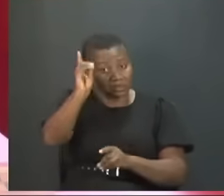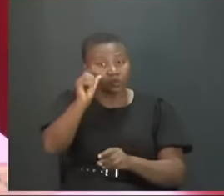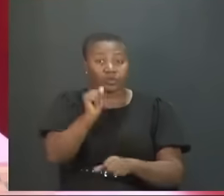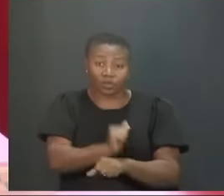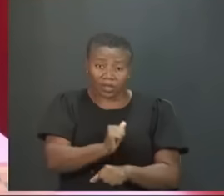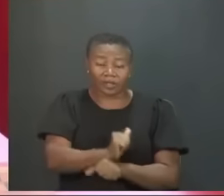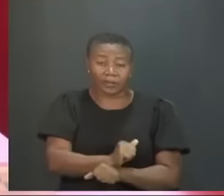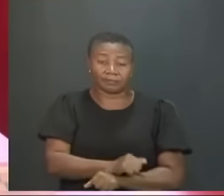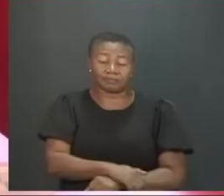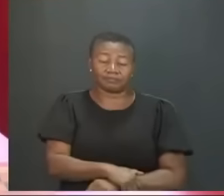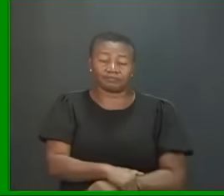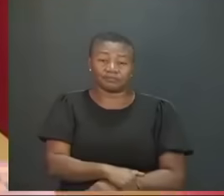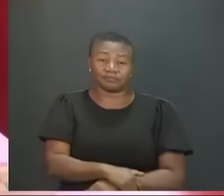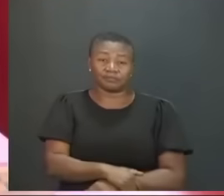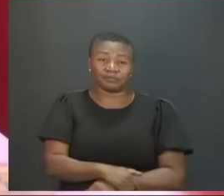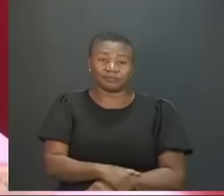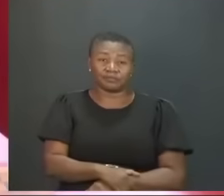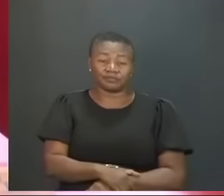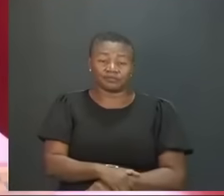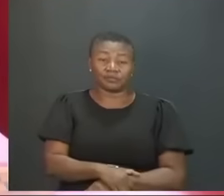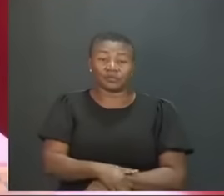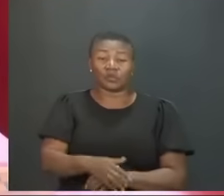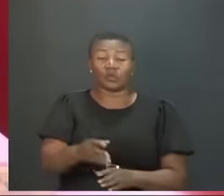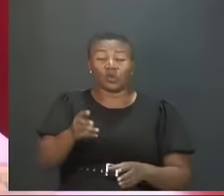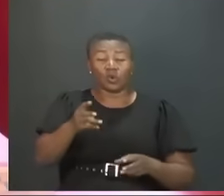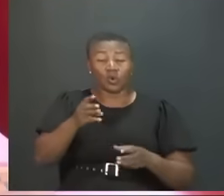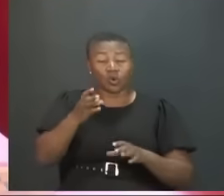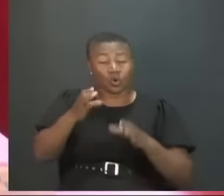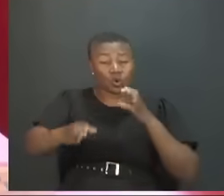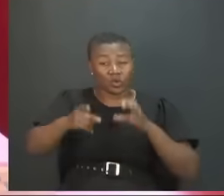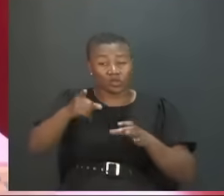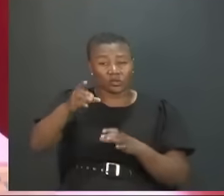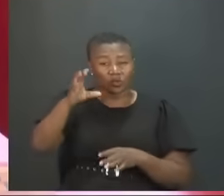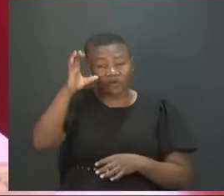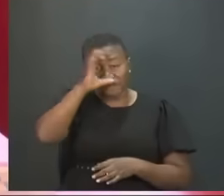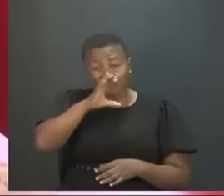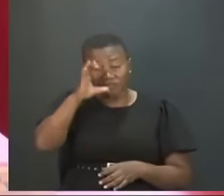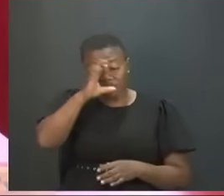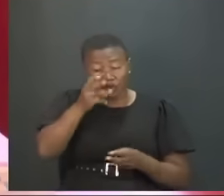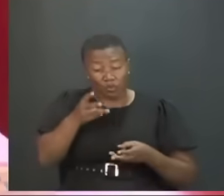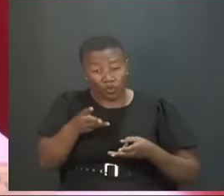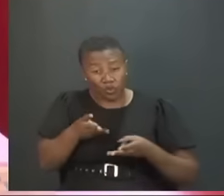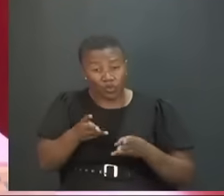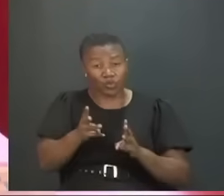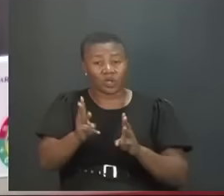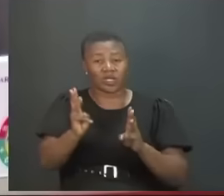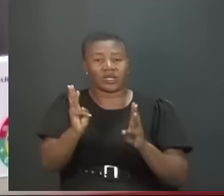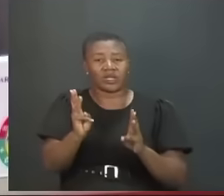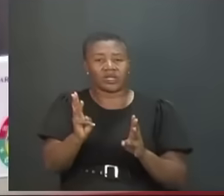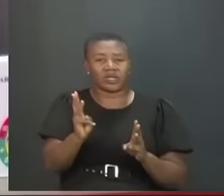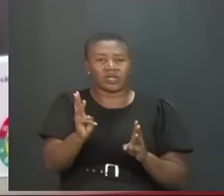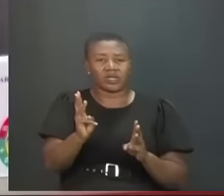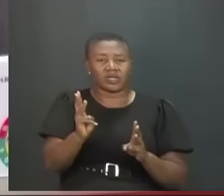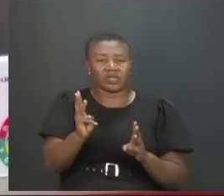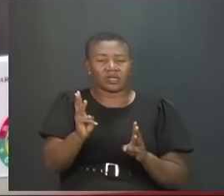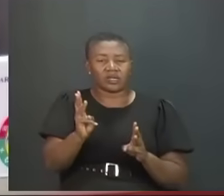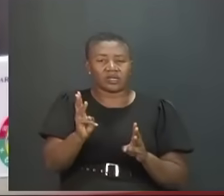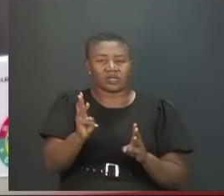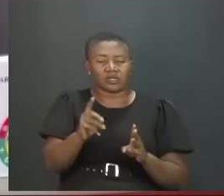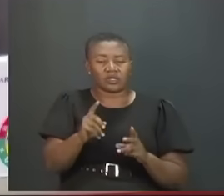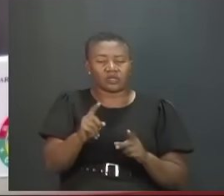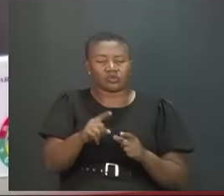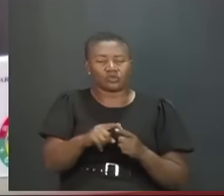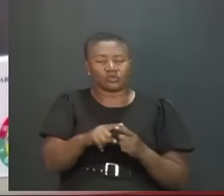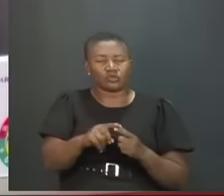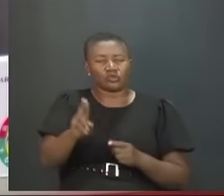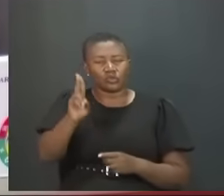The court will find a mechanism for crafting the enforcement